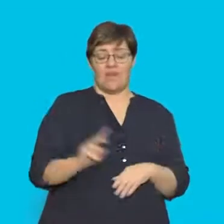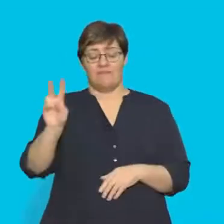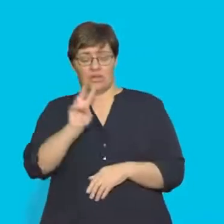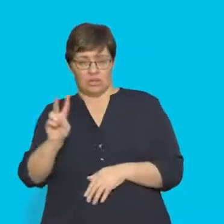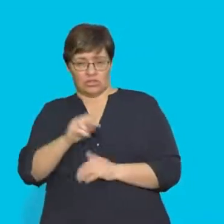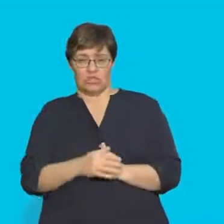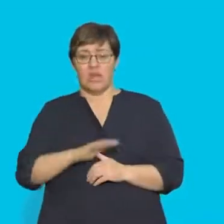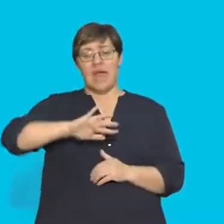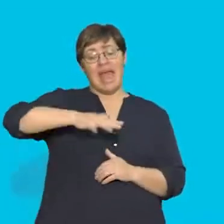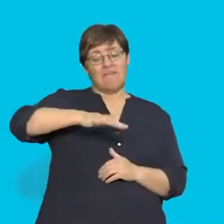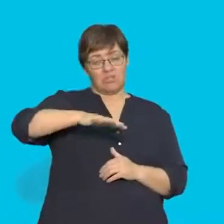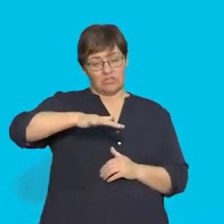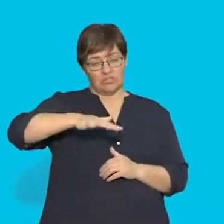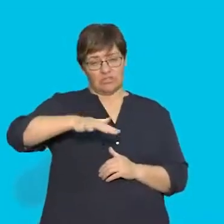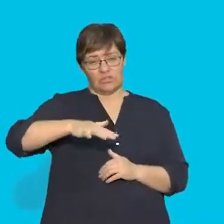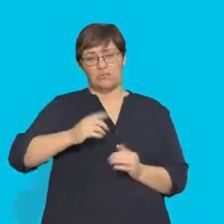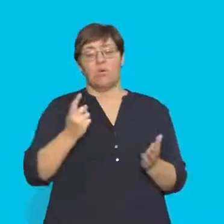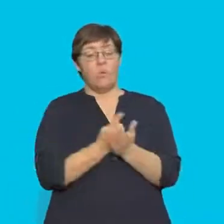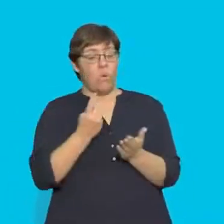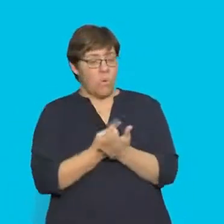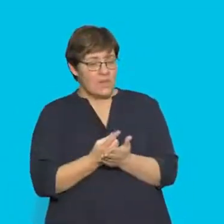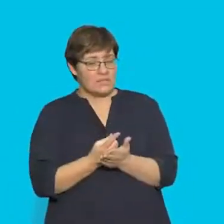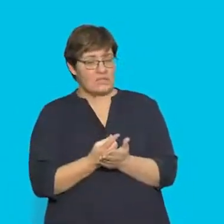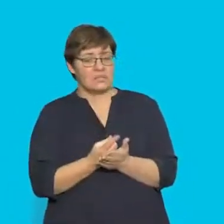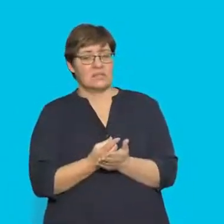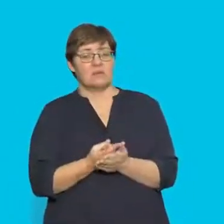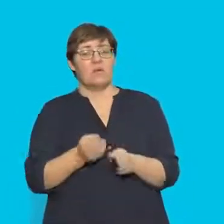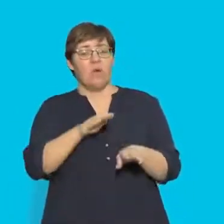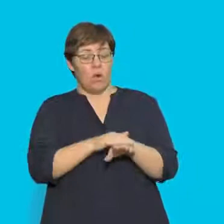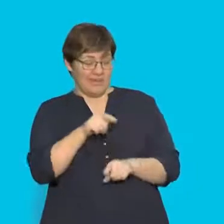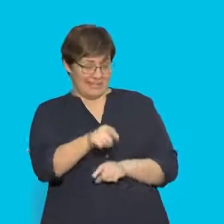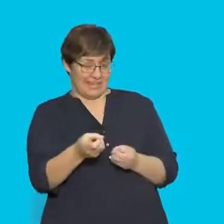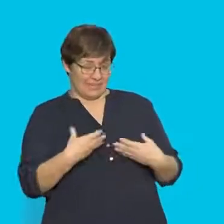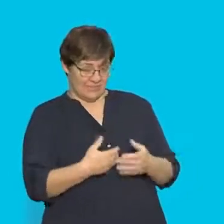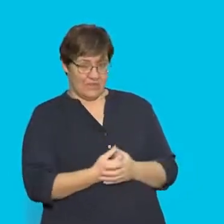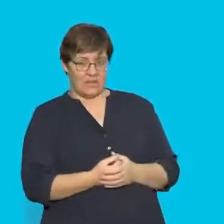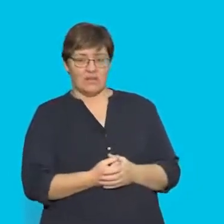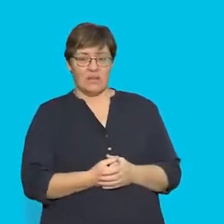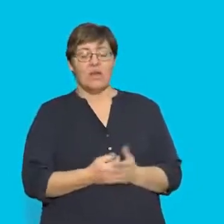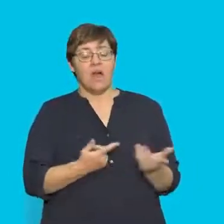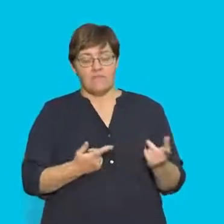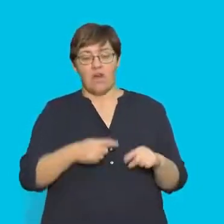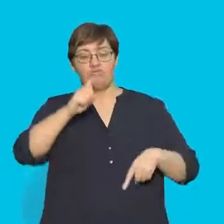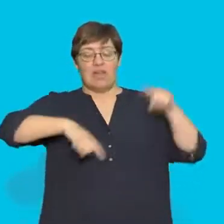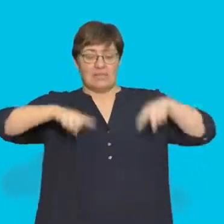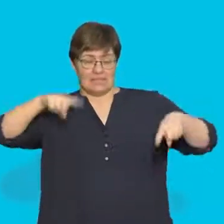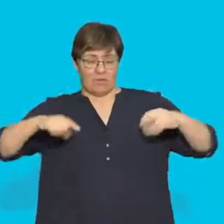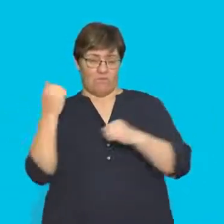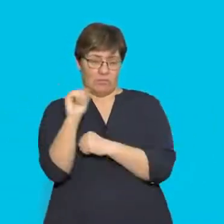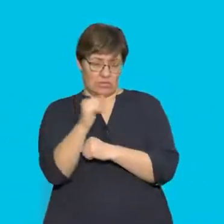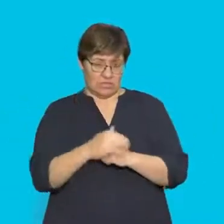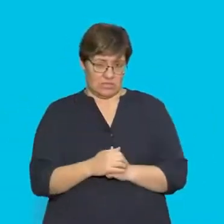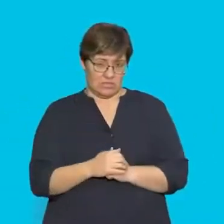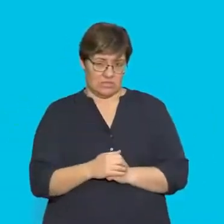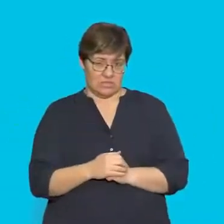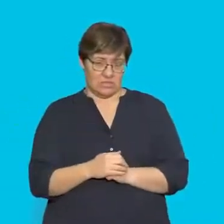power, which is always the thing that is given on an instrument. This is the rating of a machine. It's called